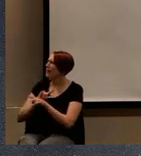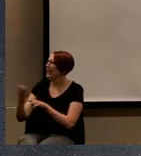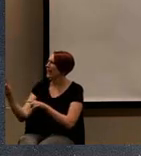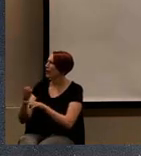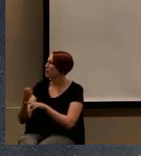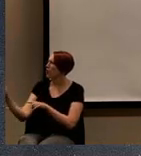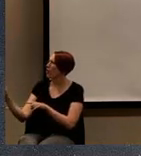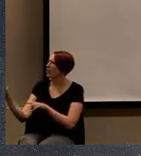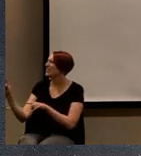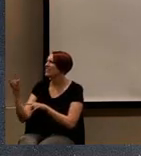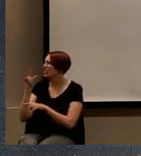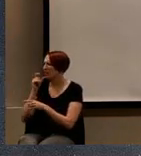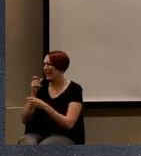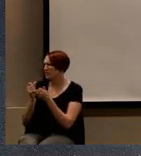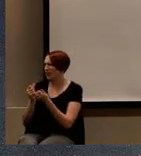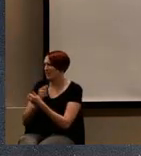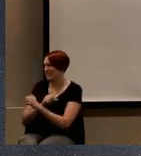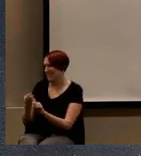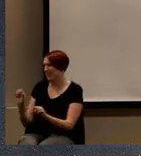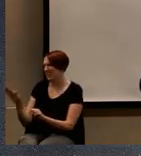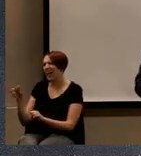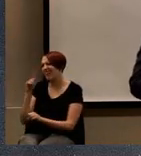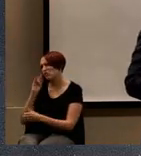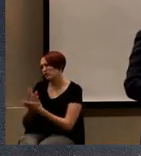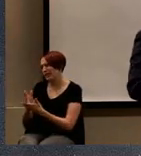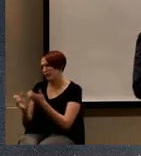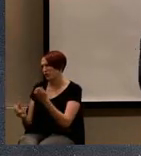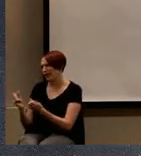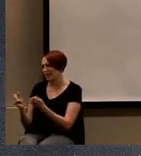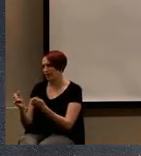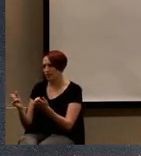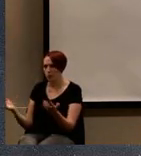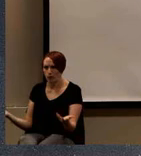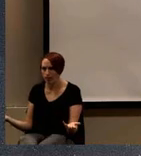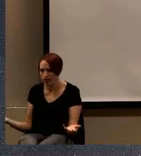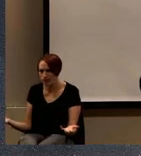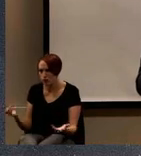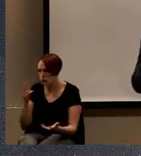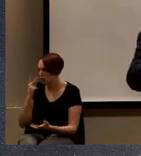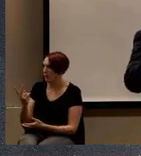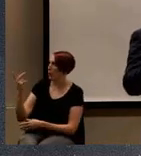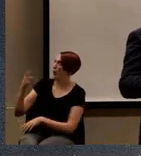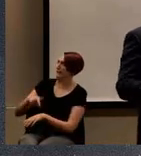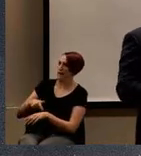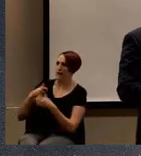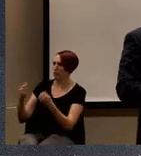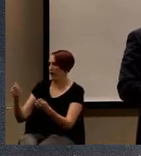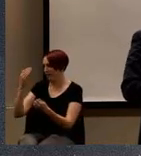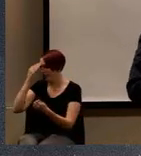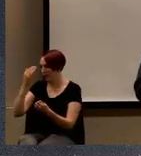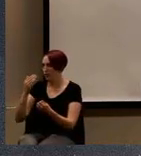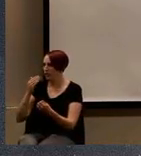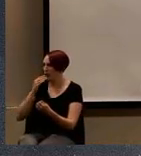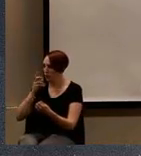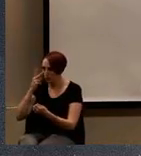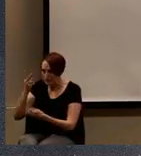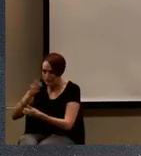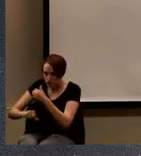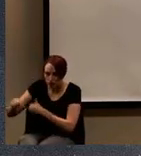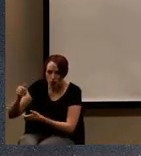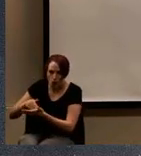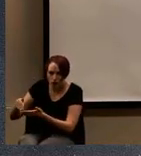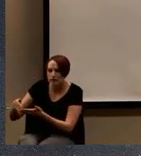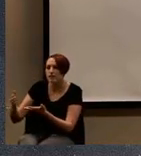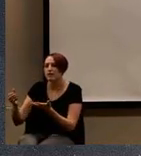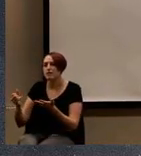maybe you shouldn't be driving. Well, who are you to base that off of one trip? And, that's, I was having an off day or